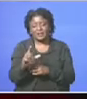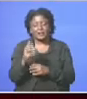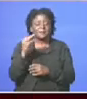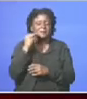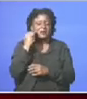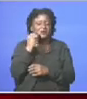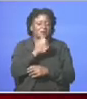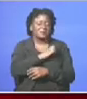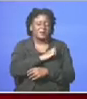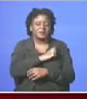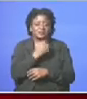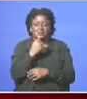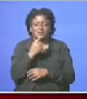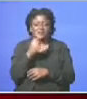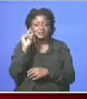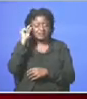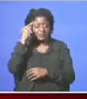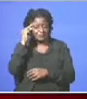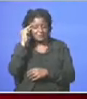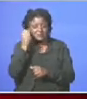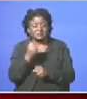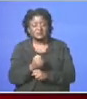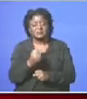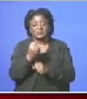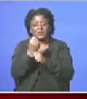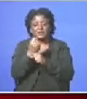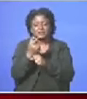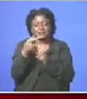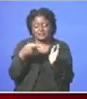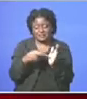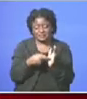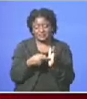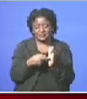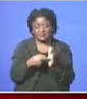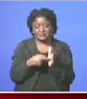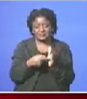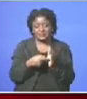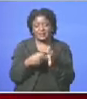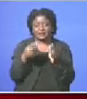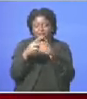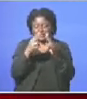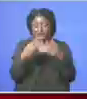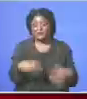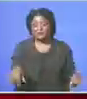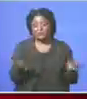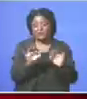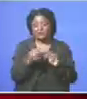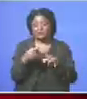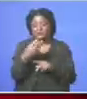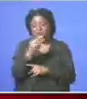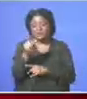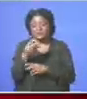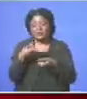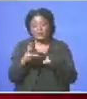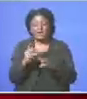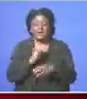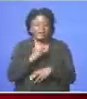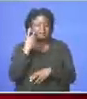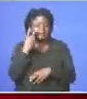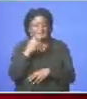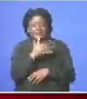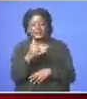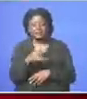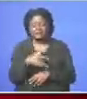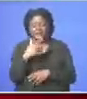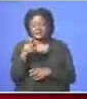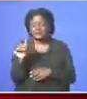government supports the event. This is very important to them because it's a way that I see and they feel the same way,